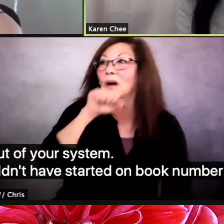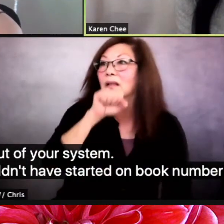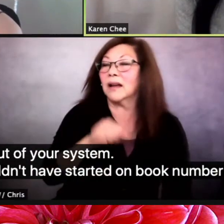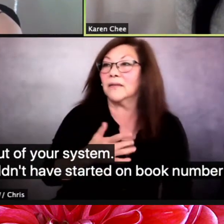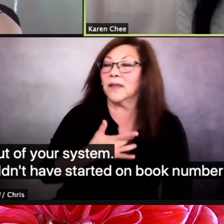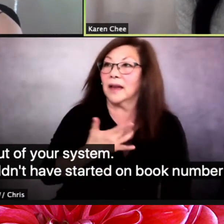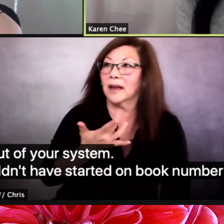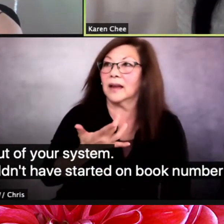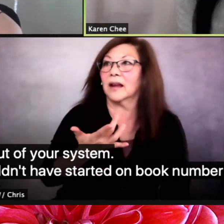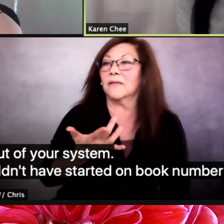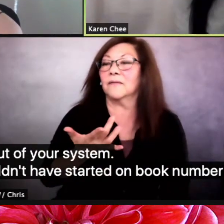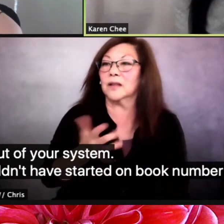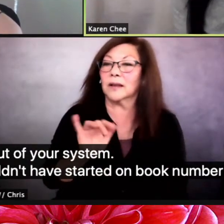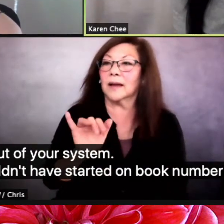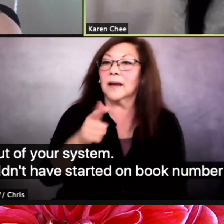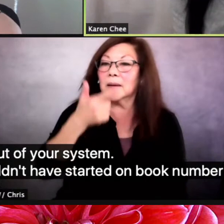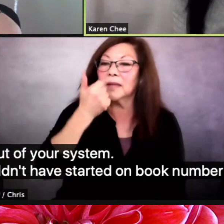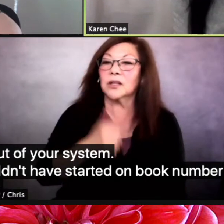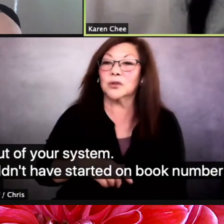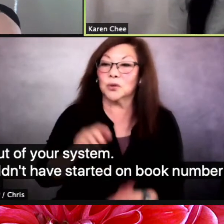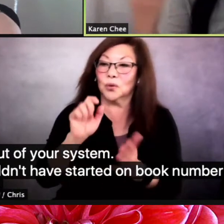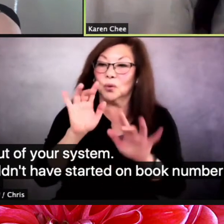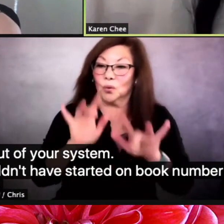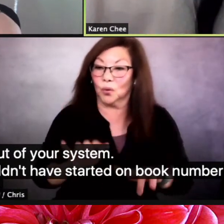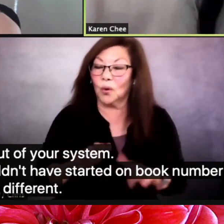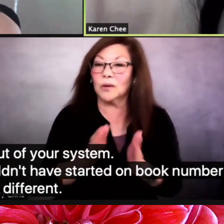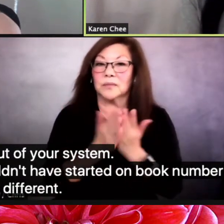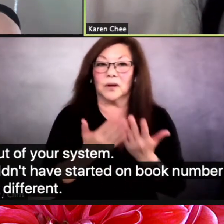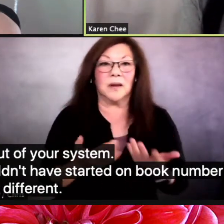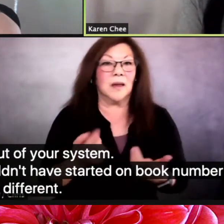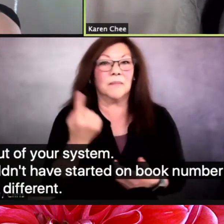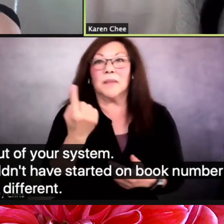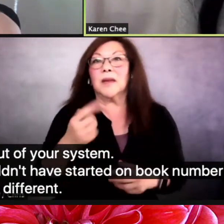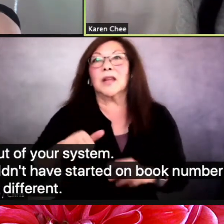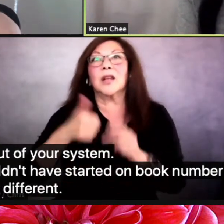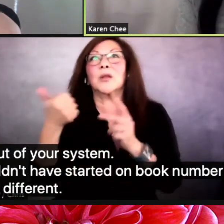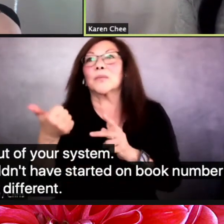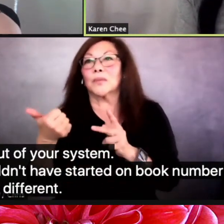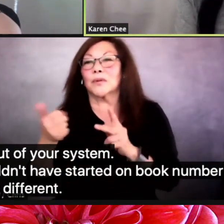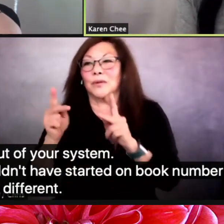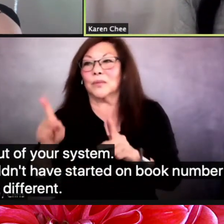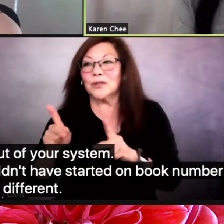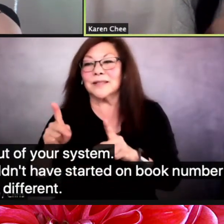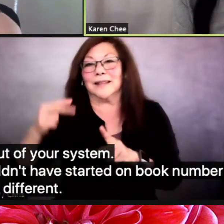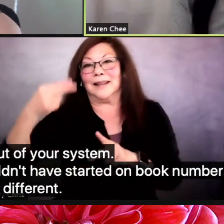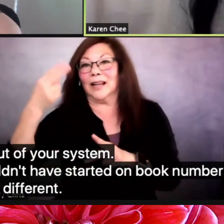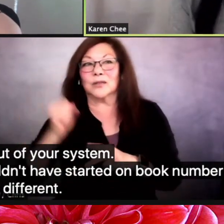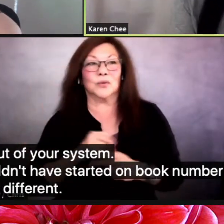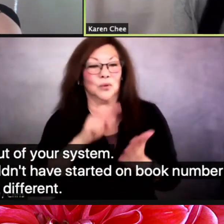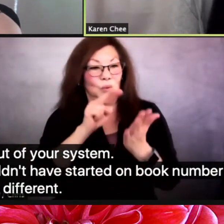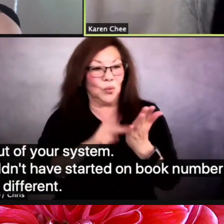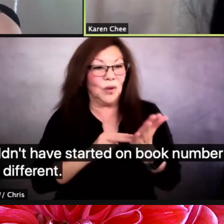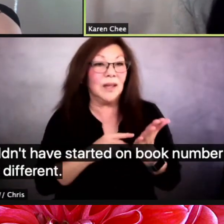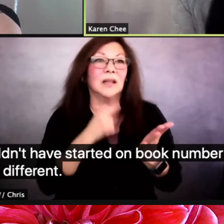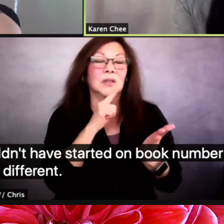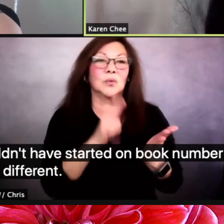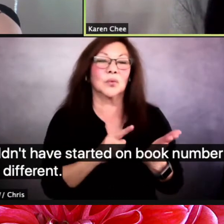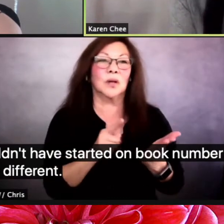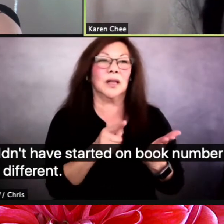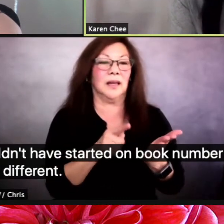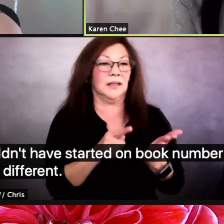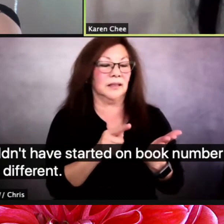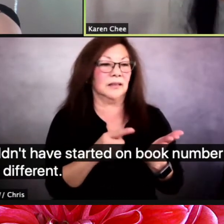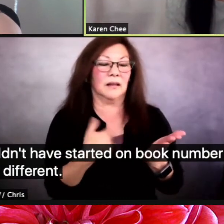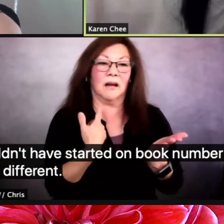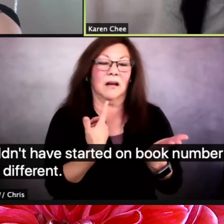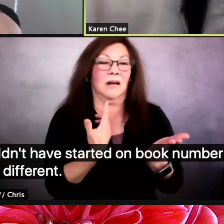like because you wrote this now, there's, probably some other person in high school right now who has read it and is really taking this book for granted in a